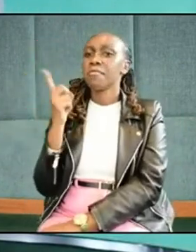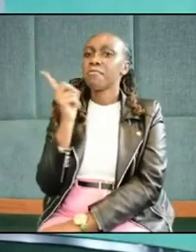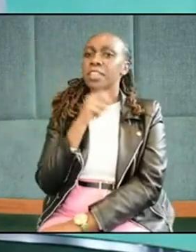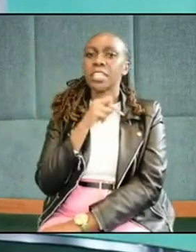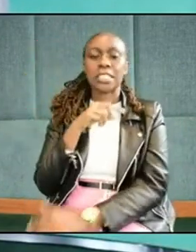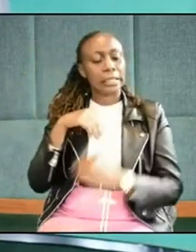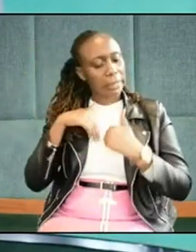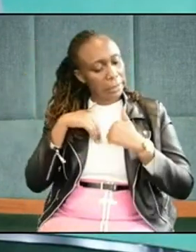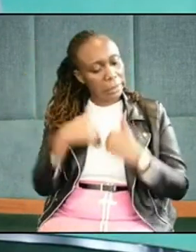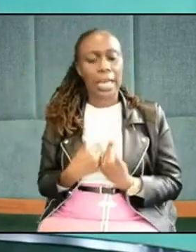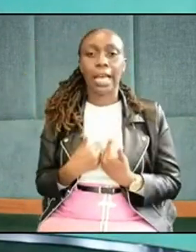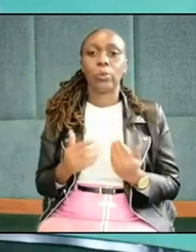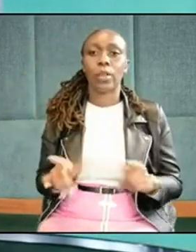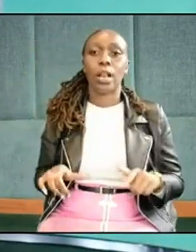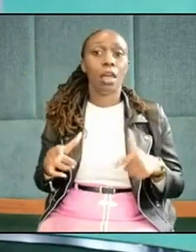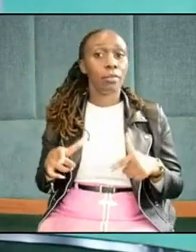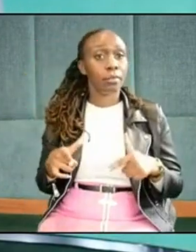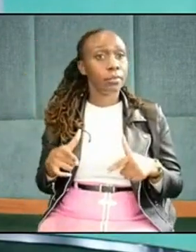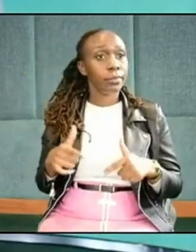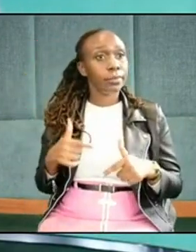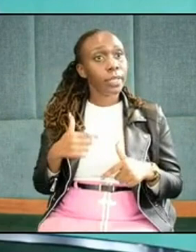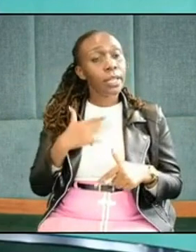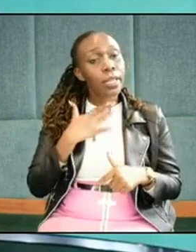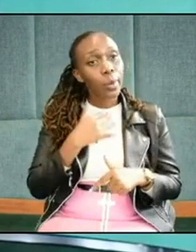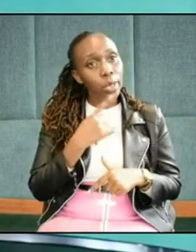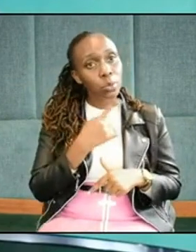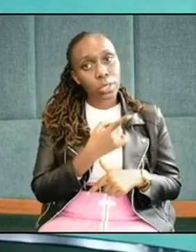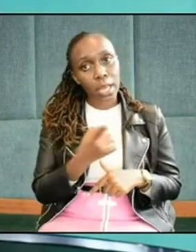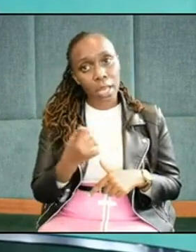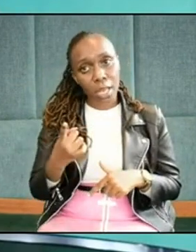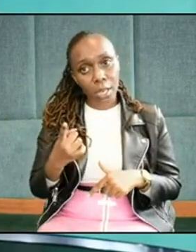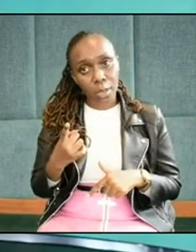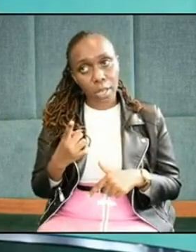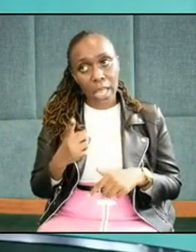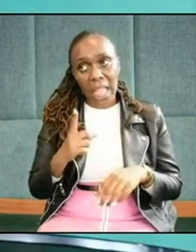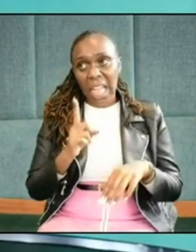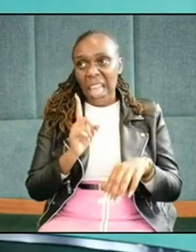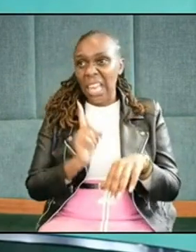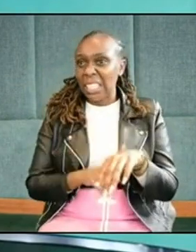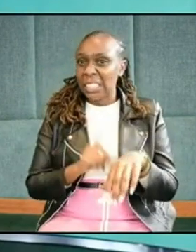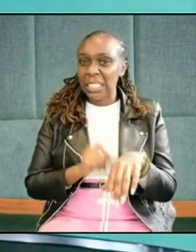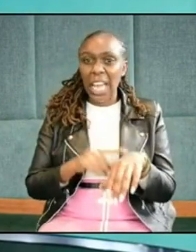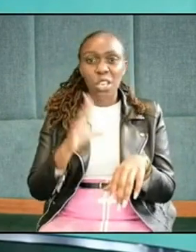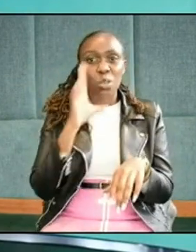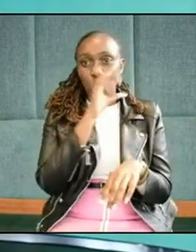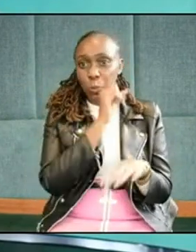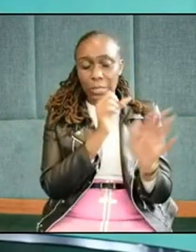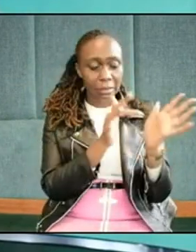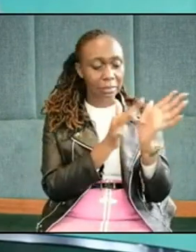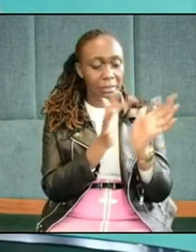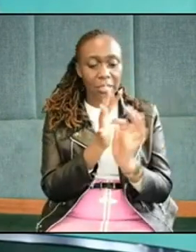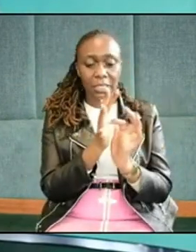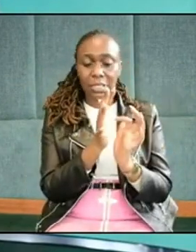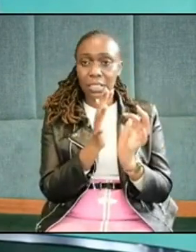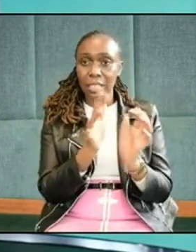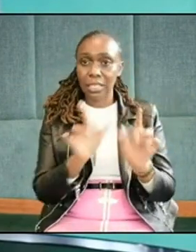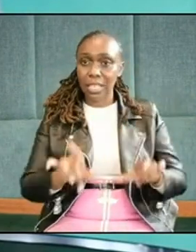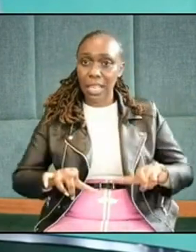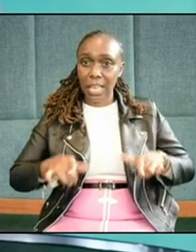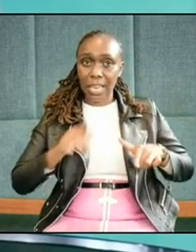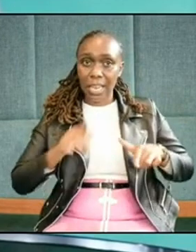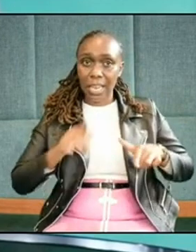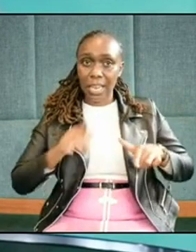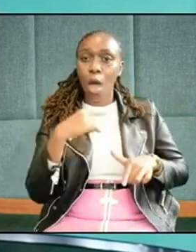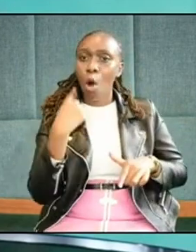life. And I want to say to you, when you don't have the author of life, Jesus, who says